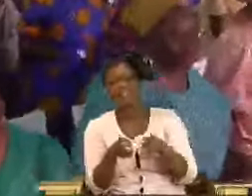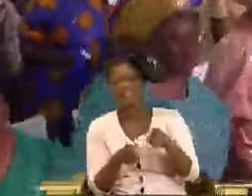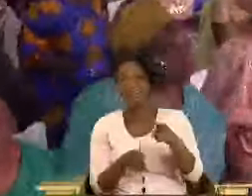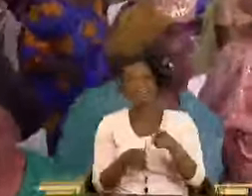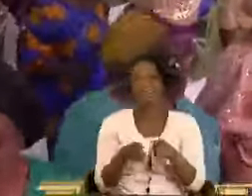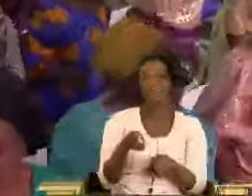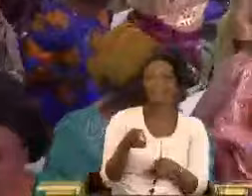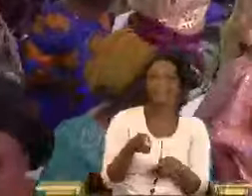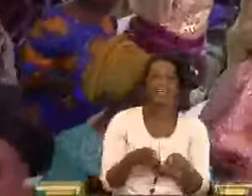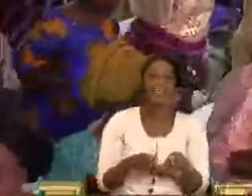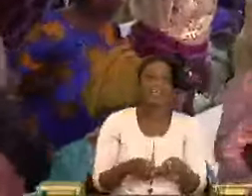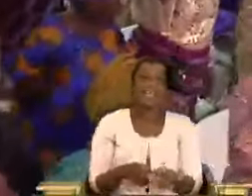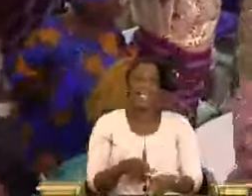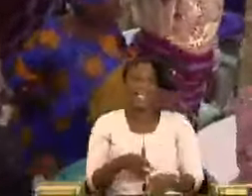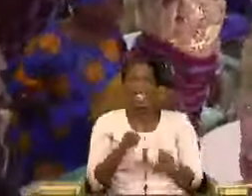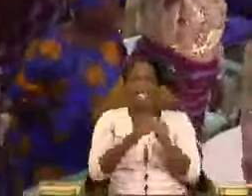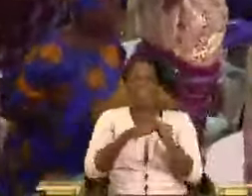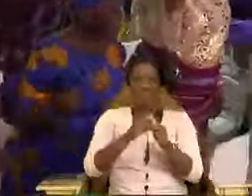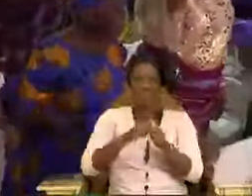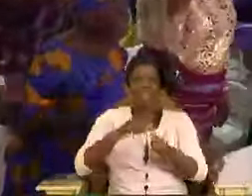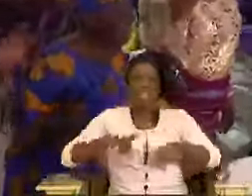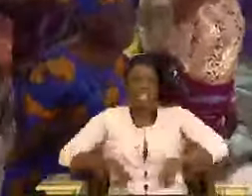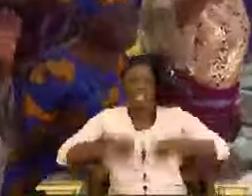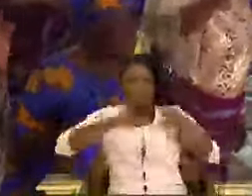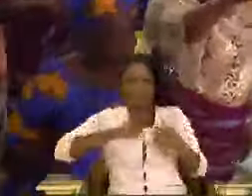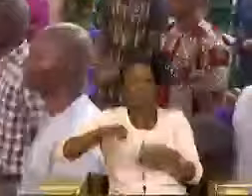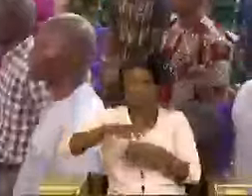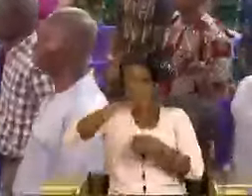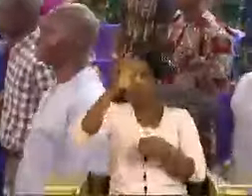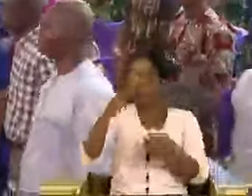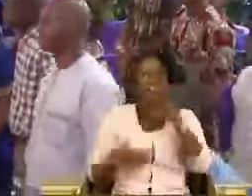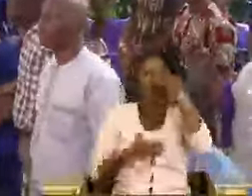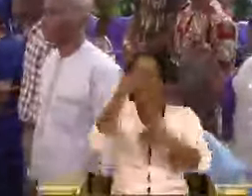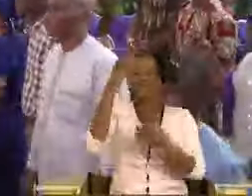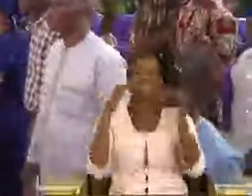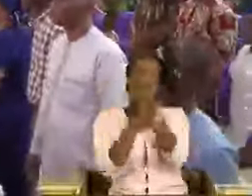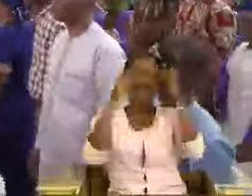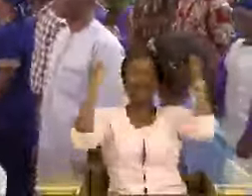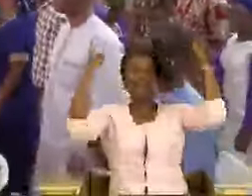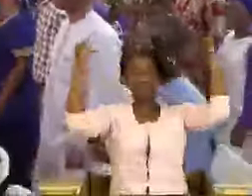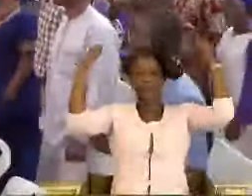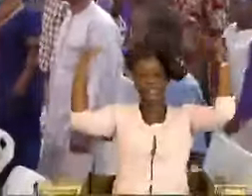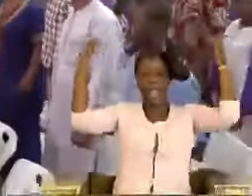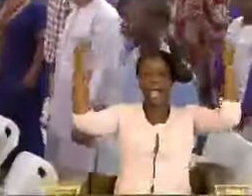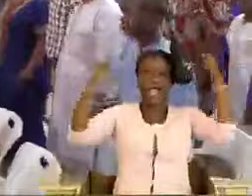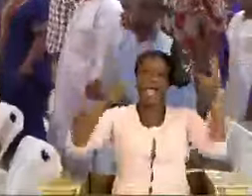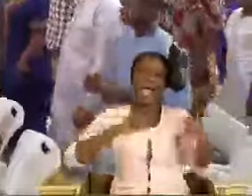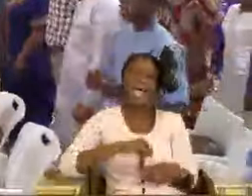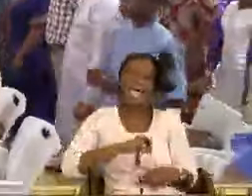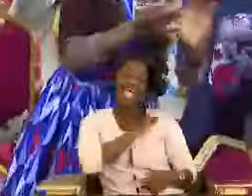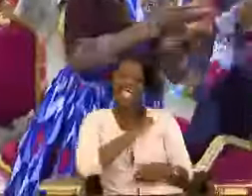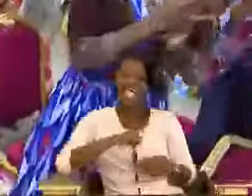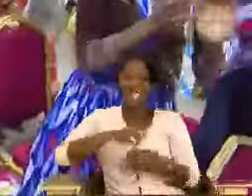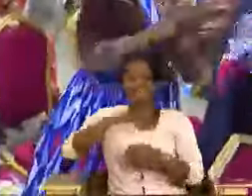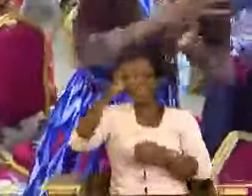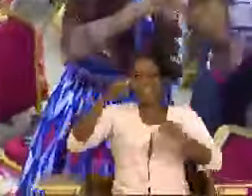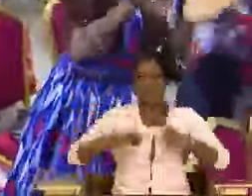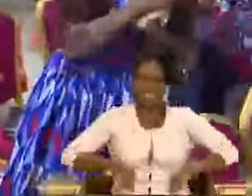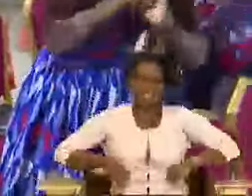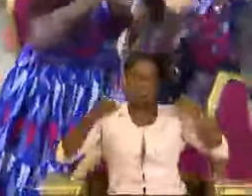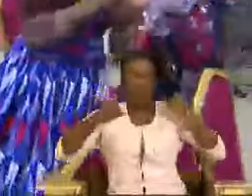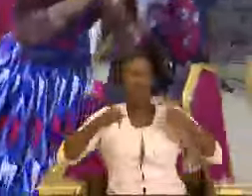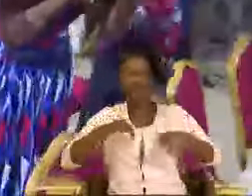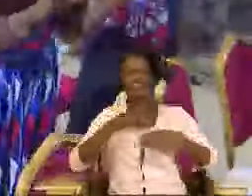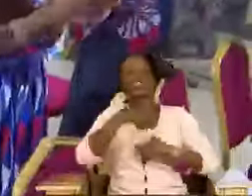living shout hallelujah hallelujah living jump to your feet and shout hallelujah